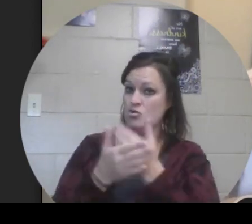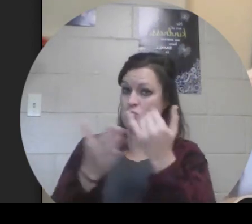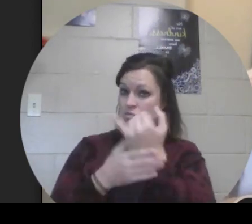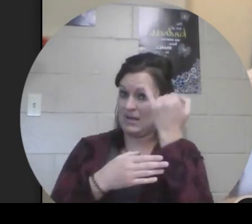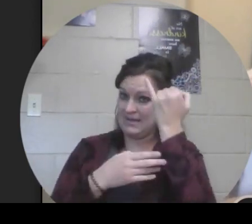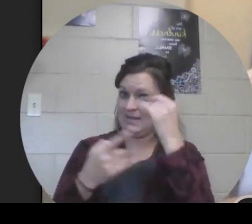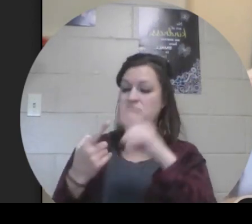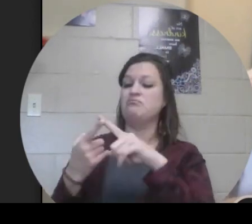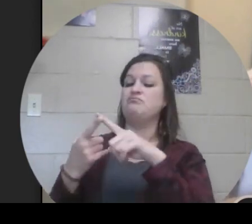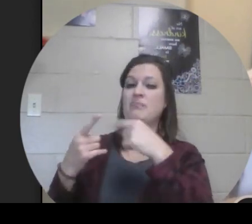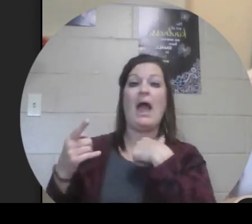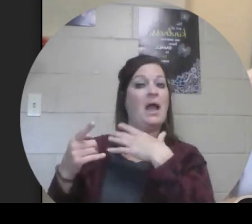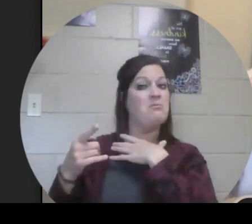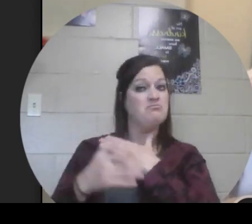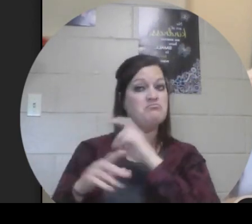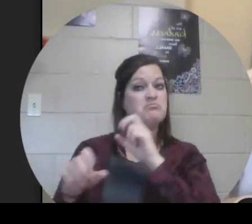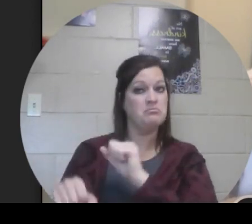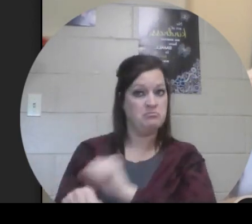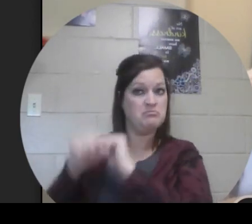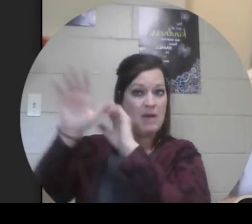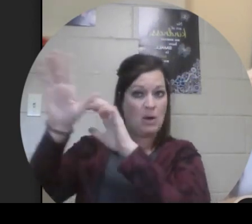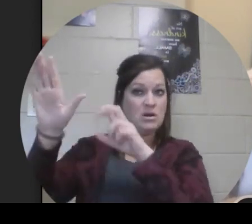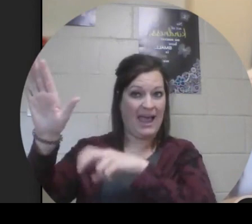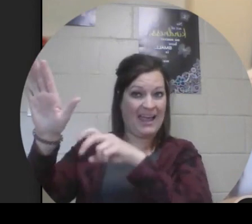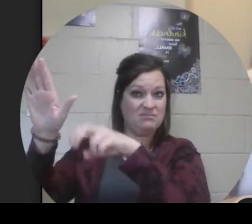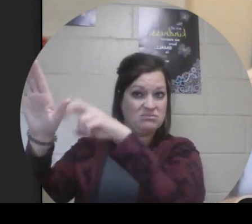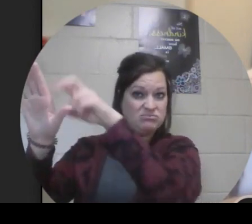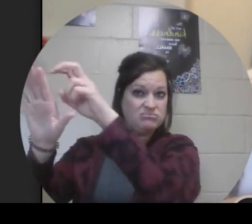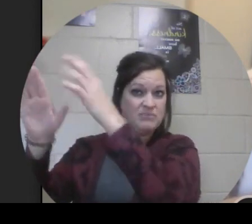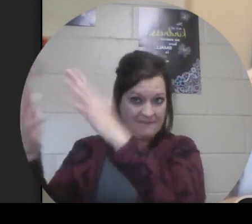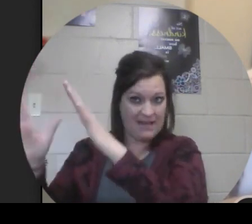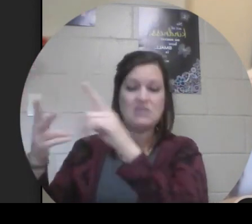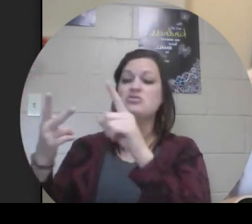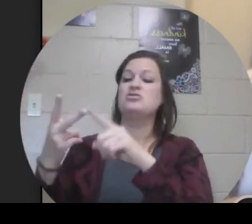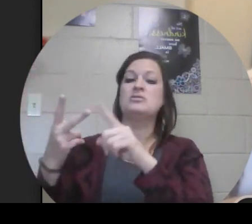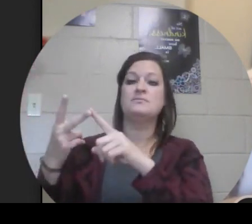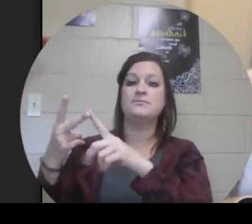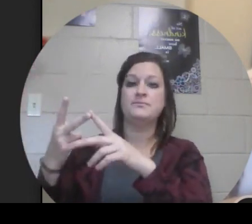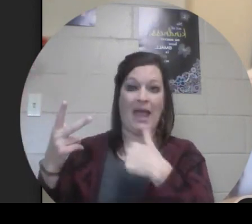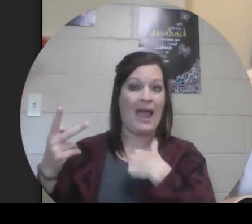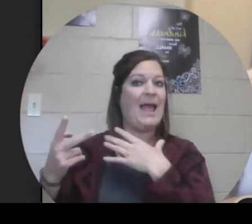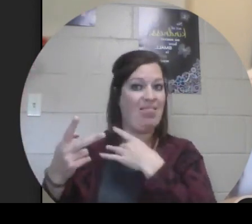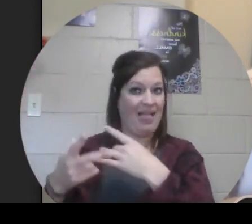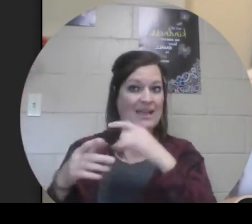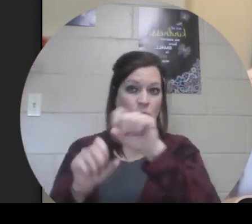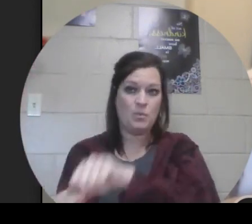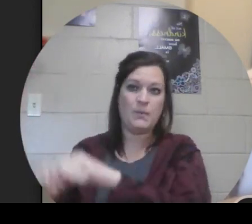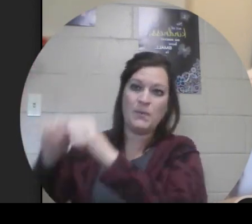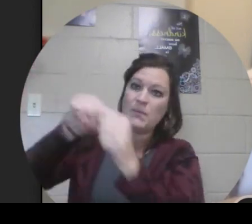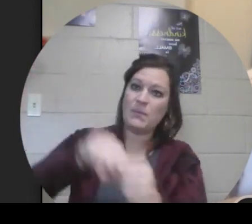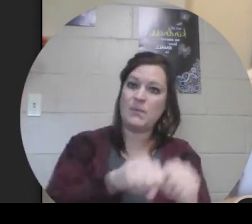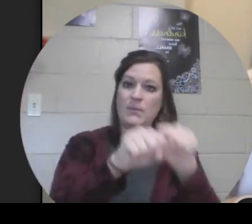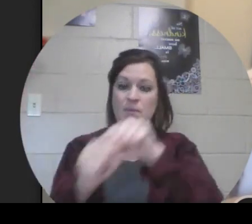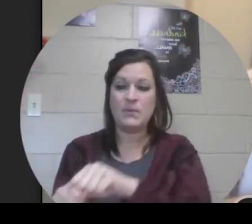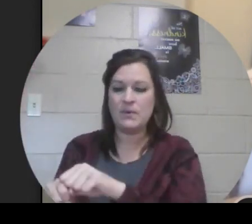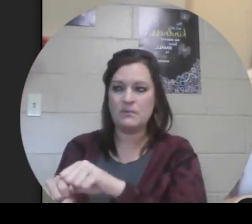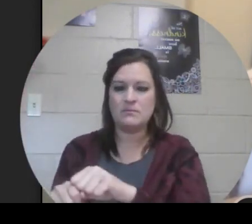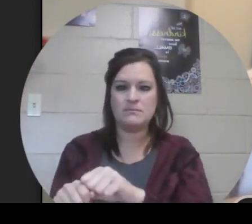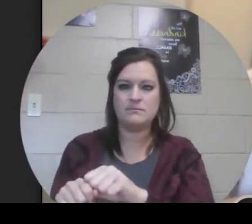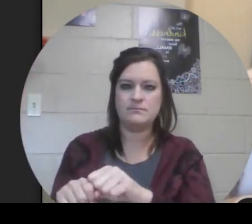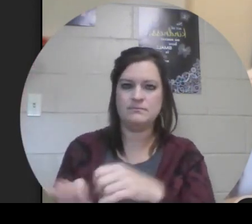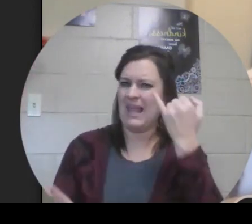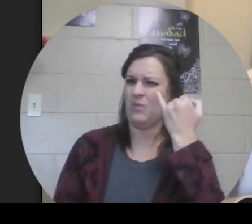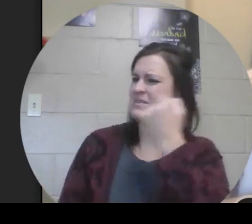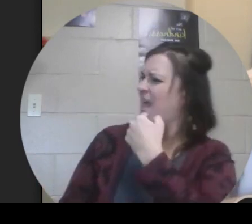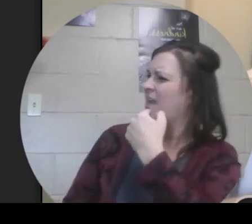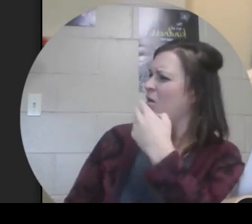now. Homeschooled? Do you mean you've never been to school? Iris asked. The words weren't